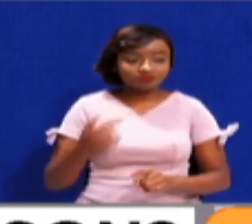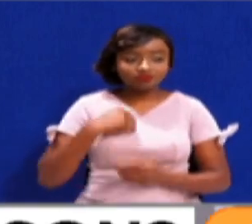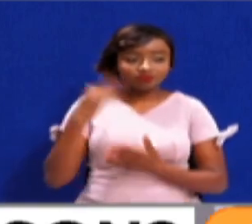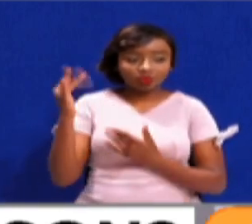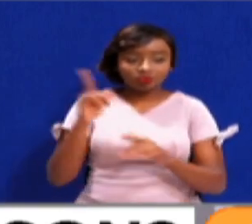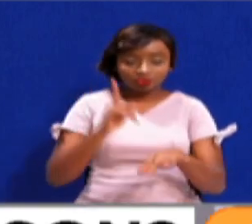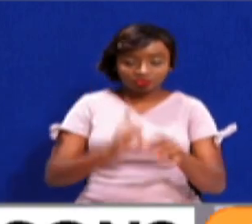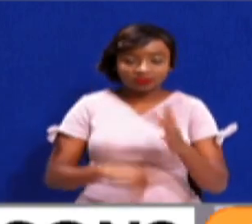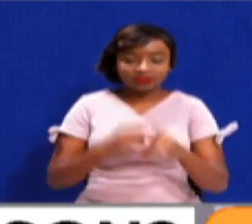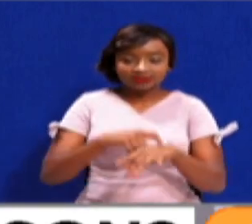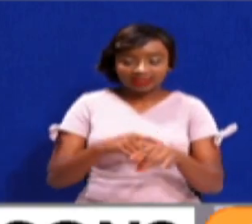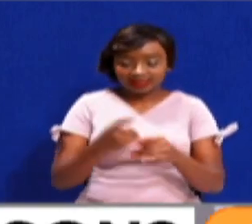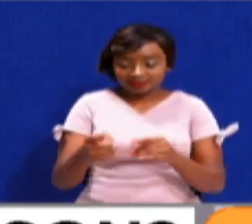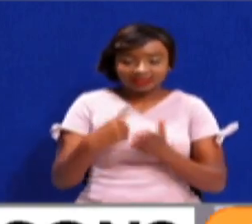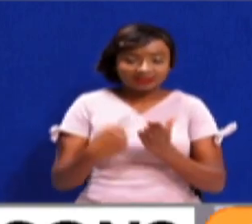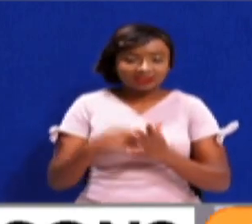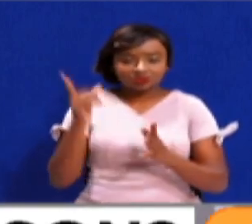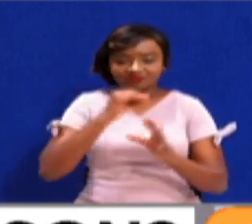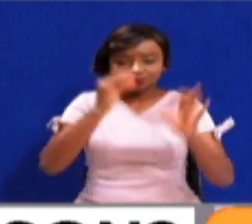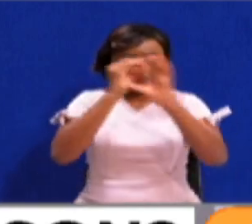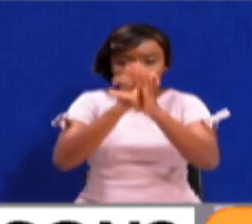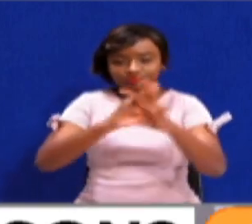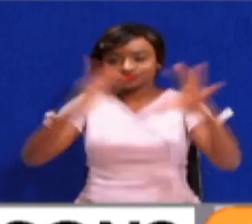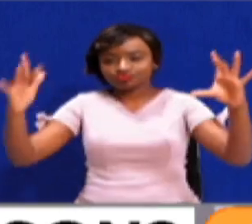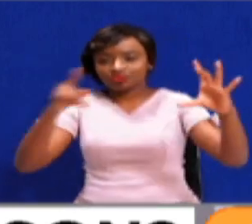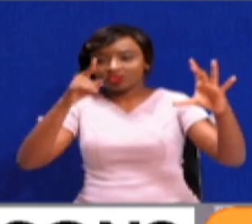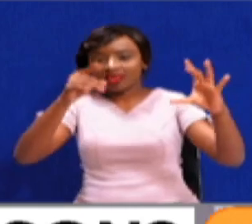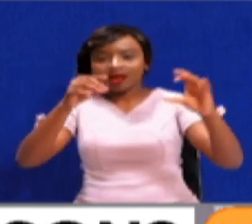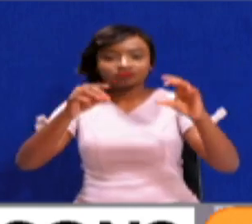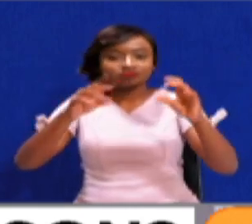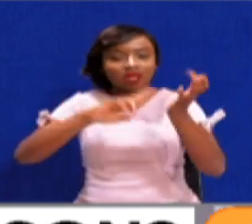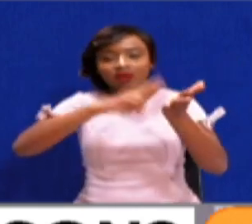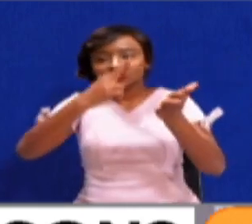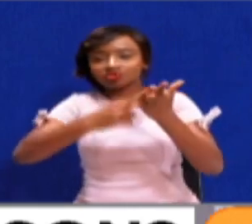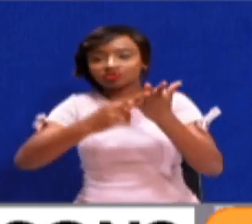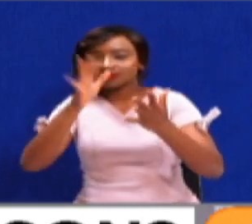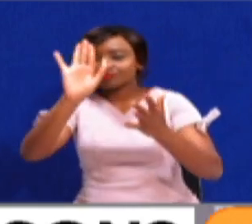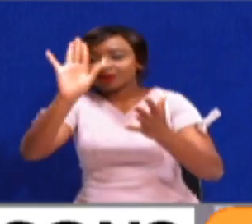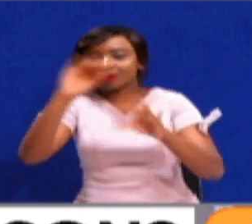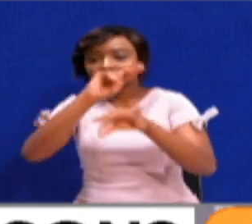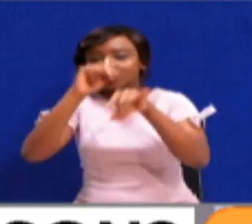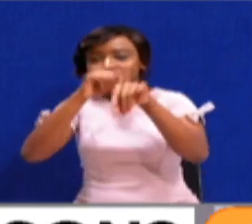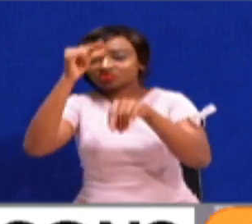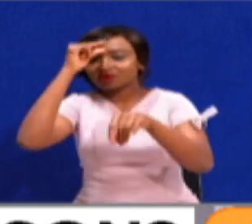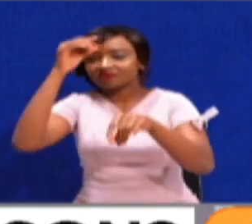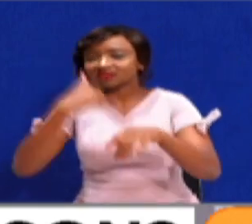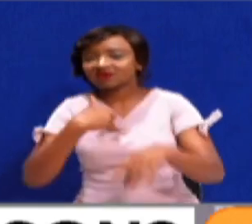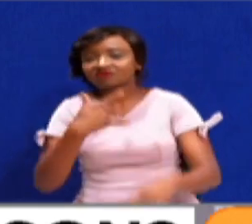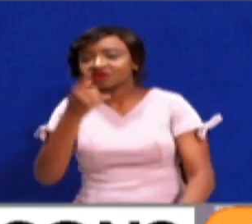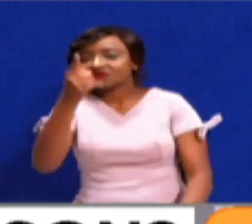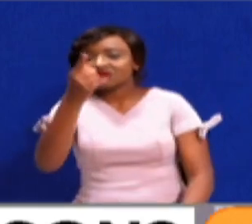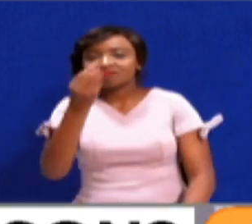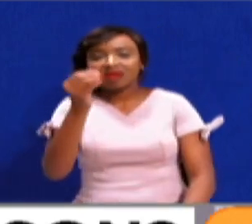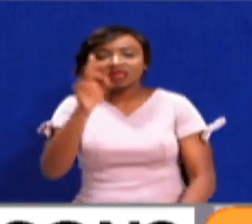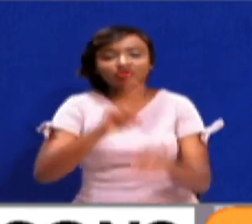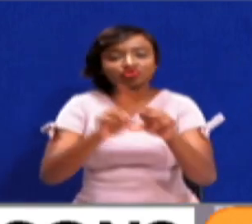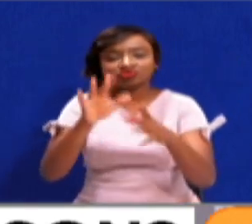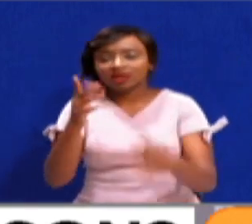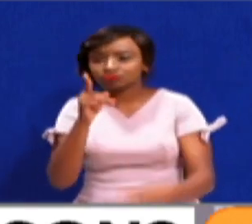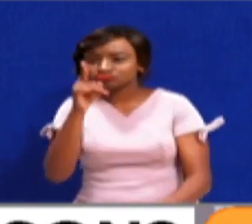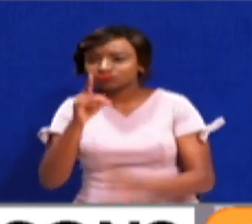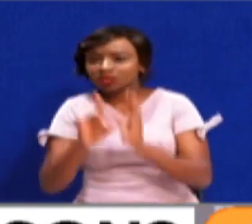once we are done with this discussion, we'll look at the bigger picture. The resources that remain at the national government, what goes where, how is